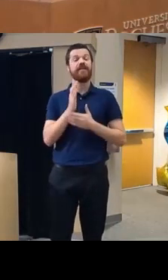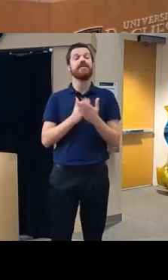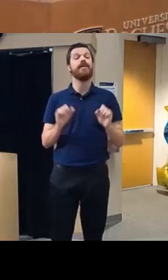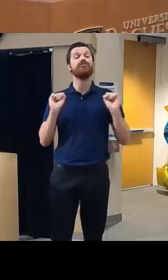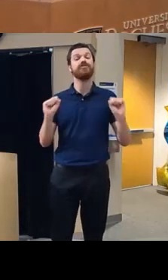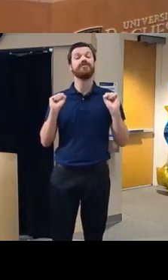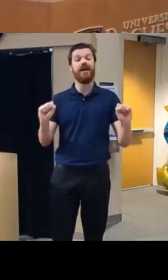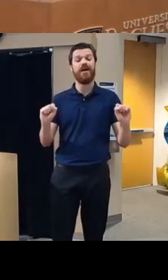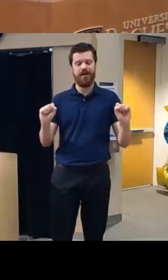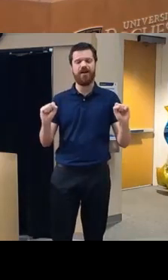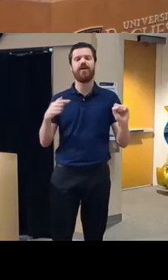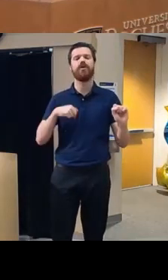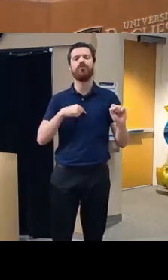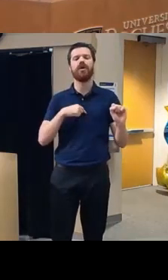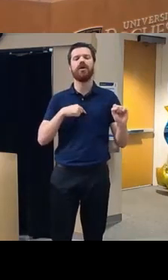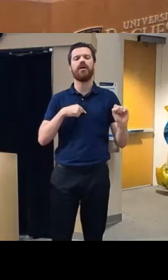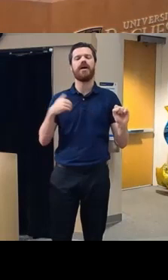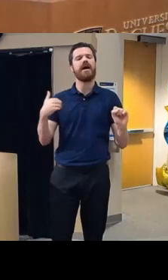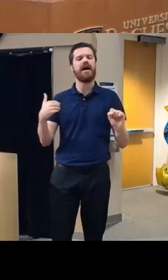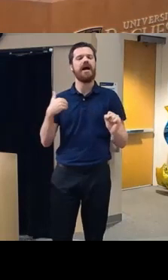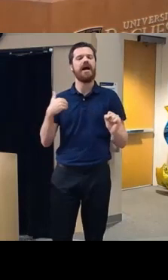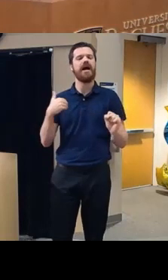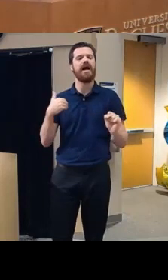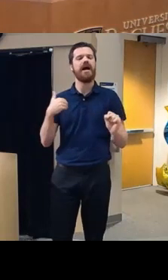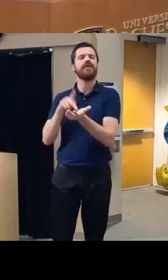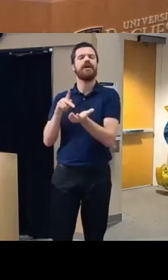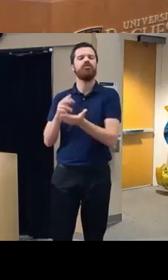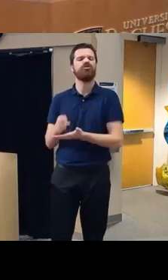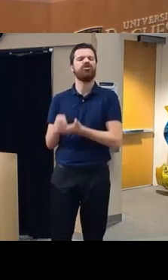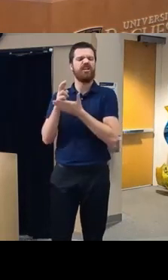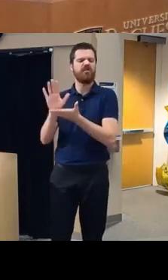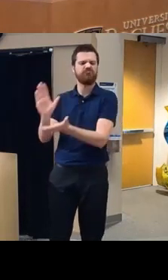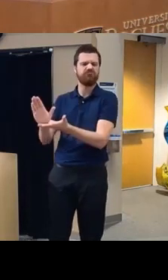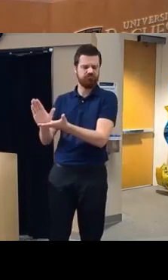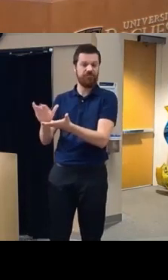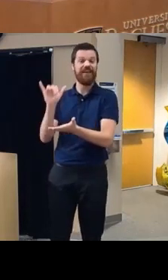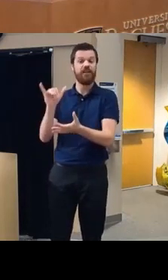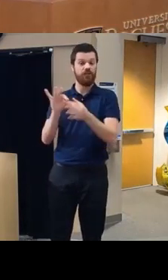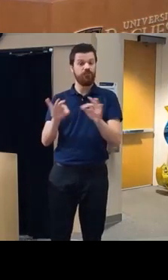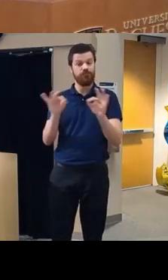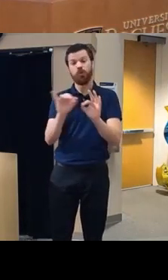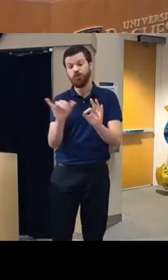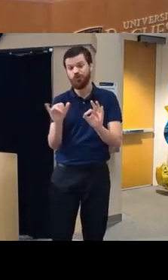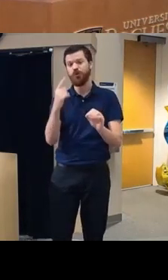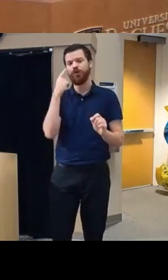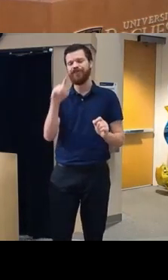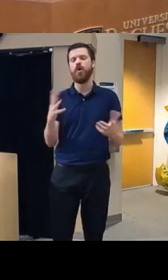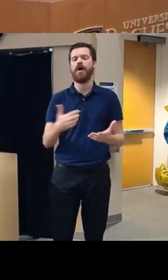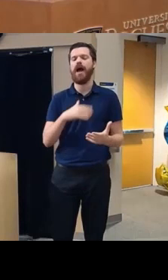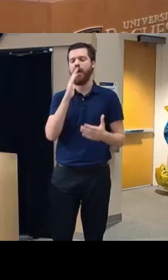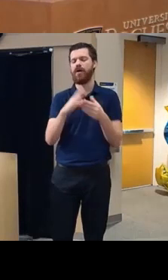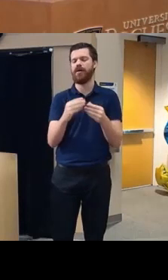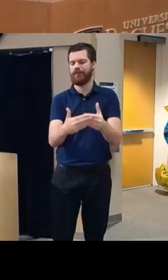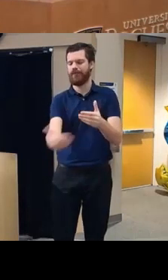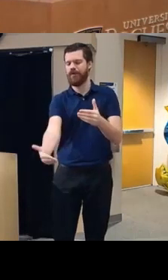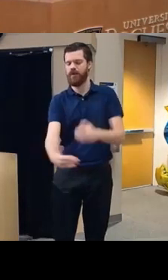was delivered by the psychiatric rehabilitation staff. So that's relevant too for kind of what I'm going to say coming